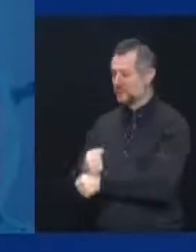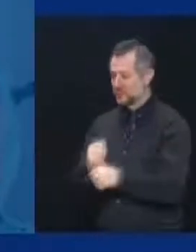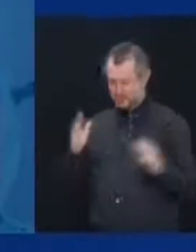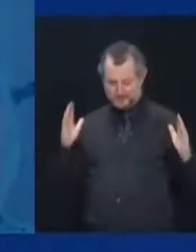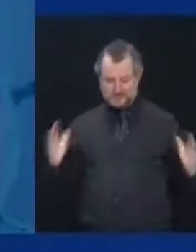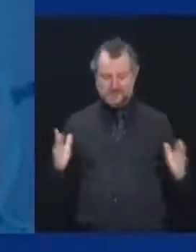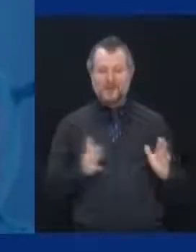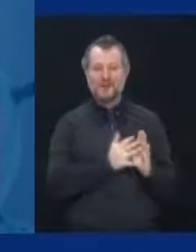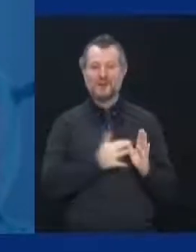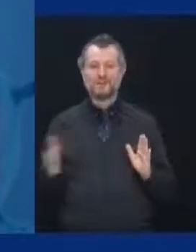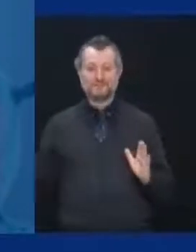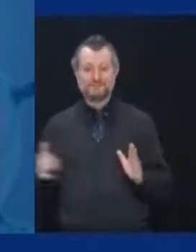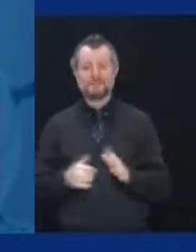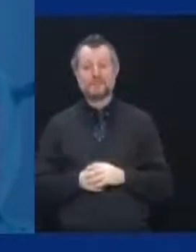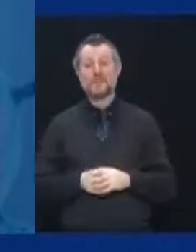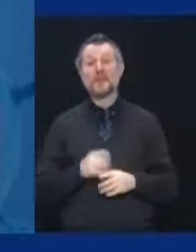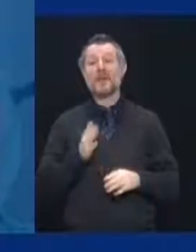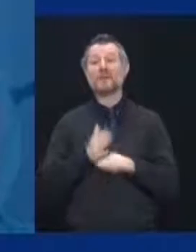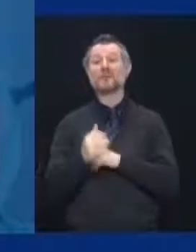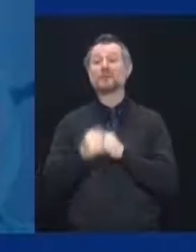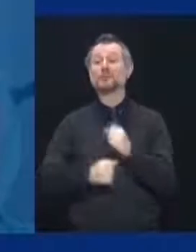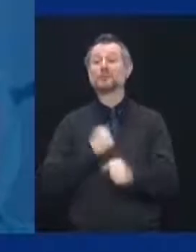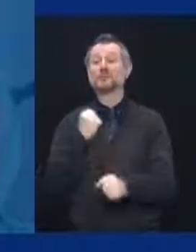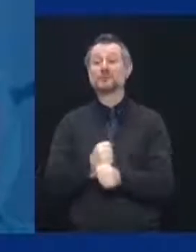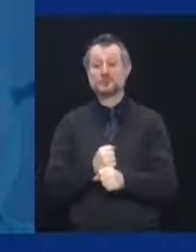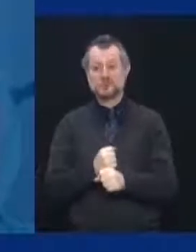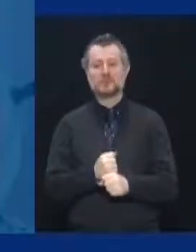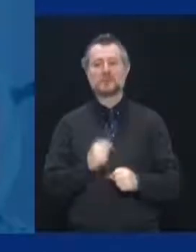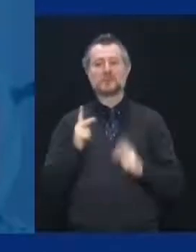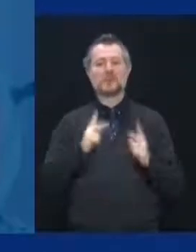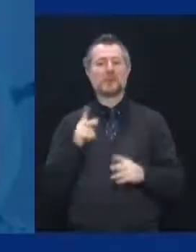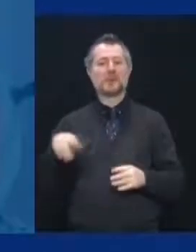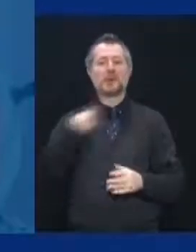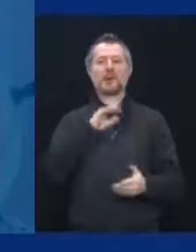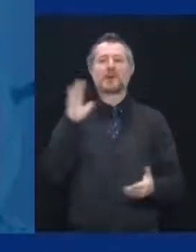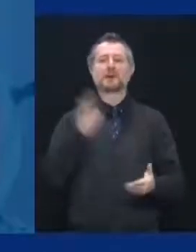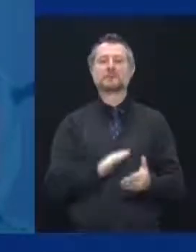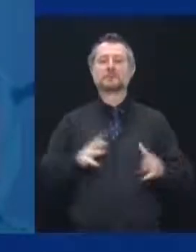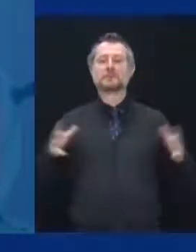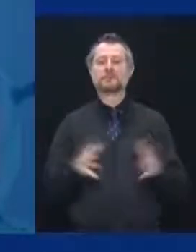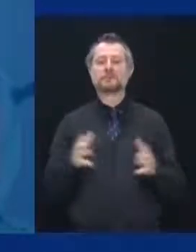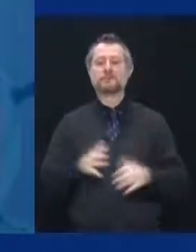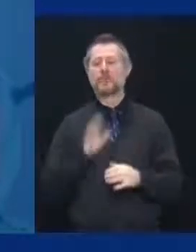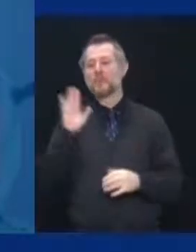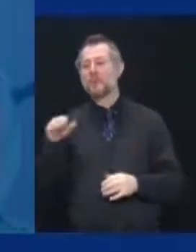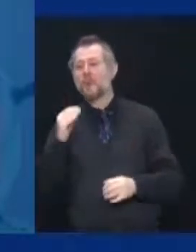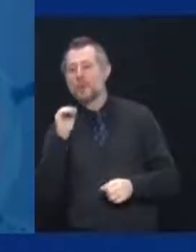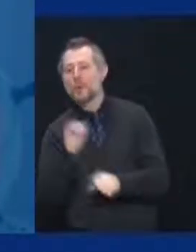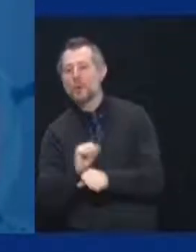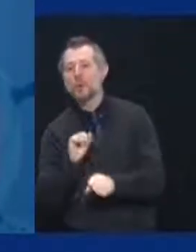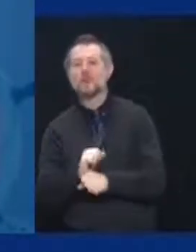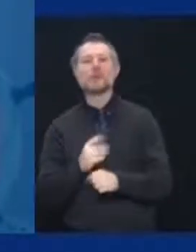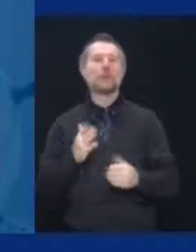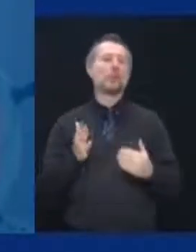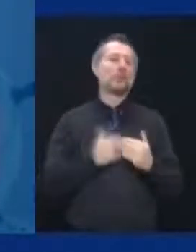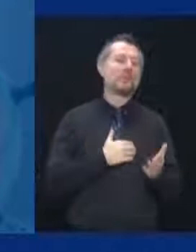right? After New Year's Day, people start to go back to work or whatever is in the new